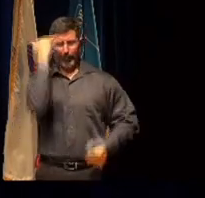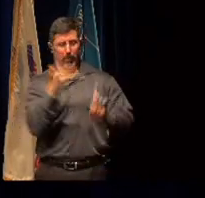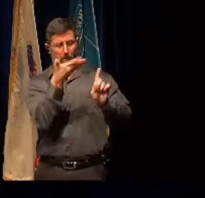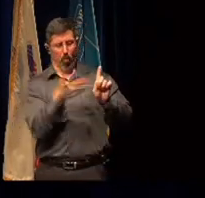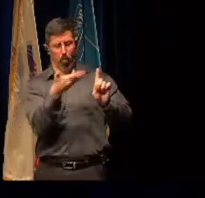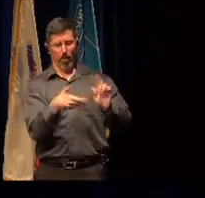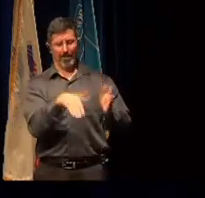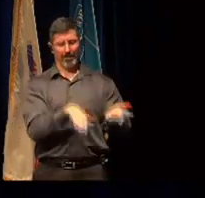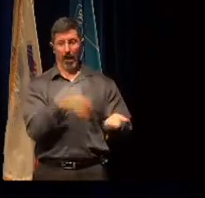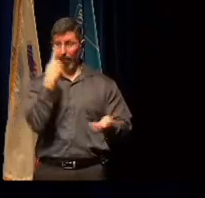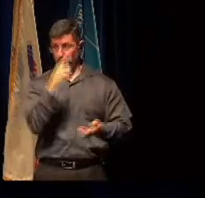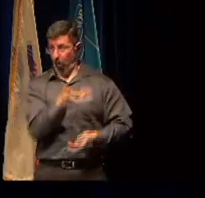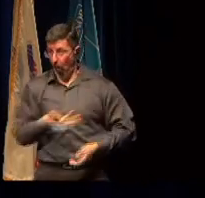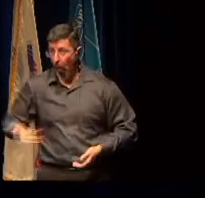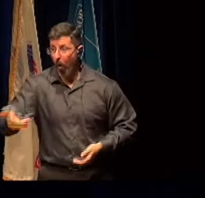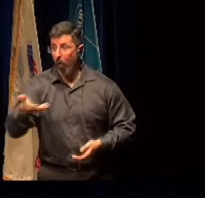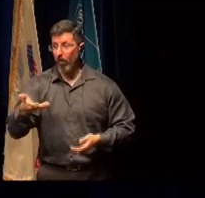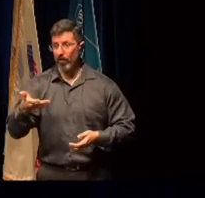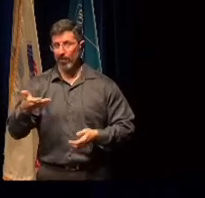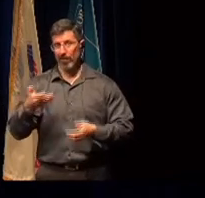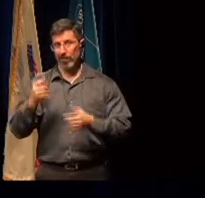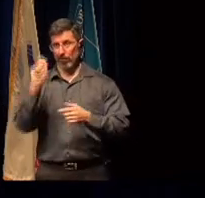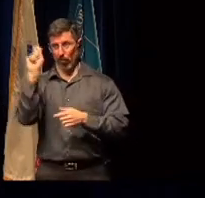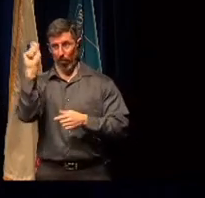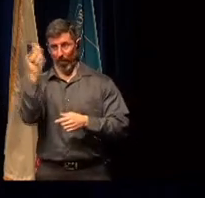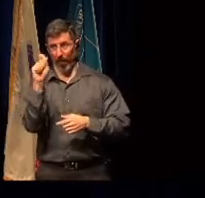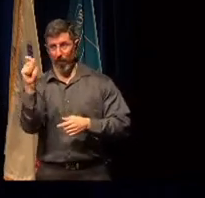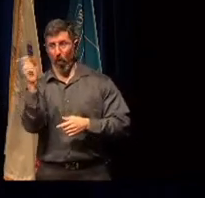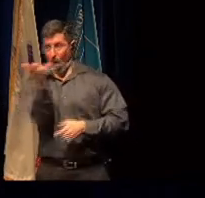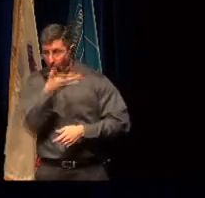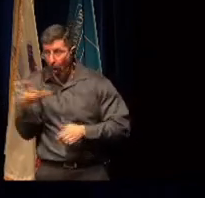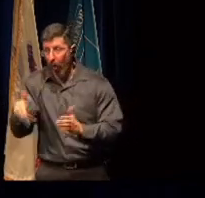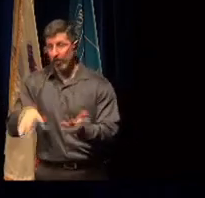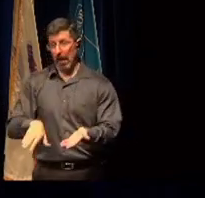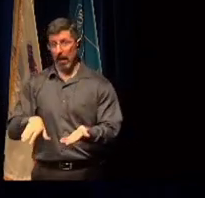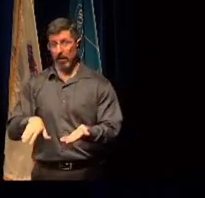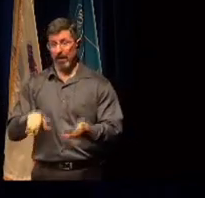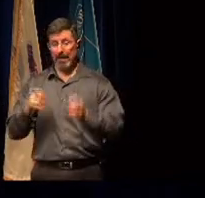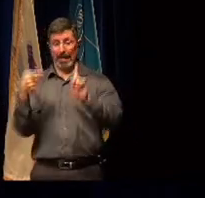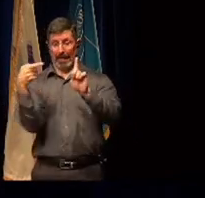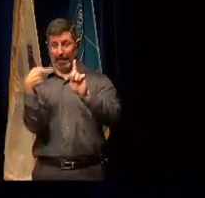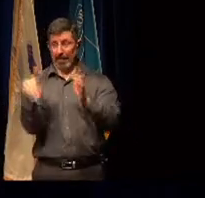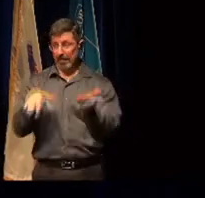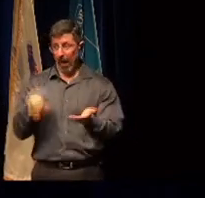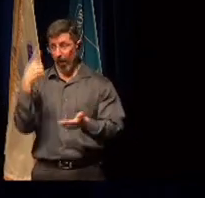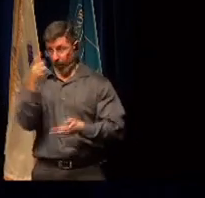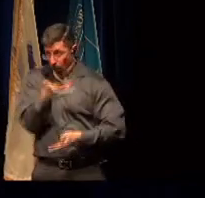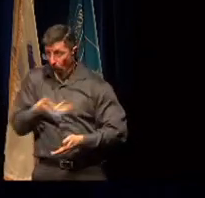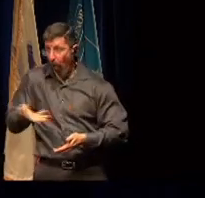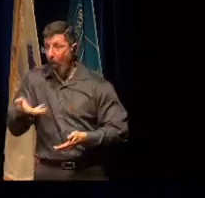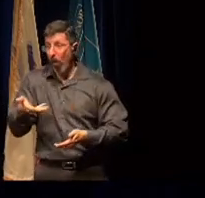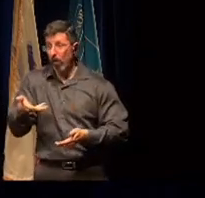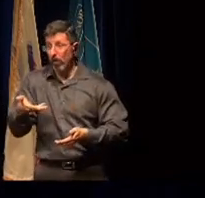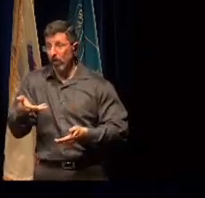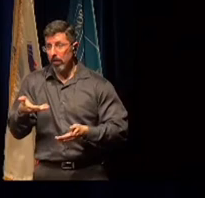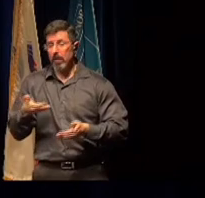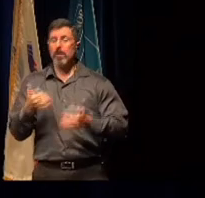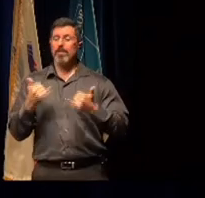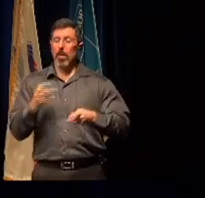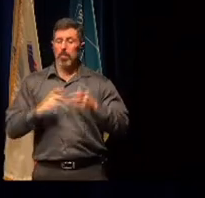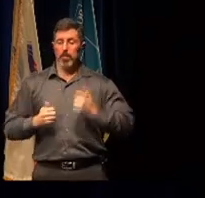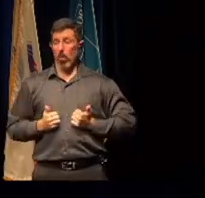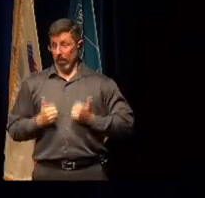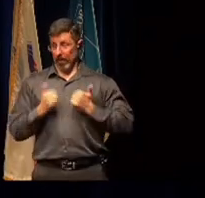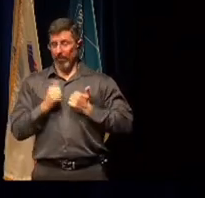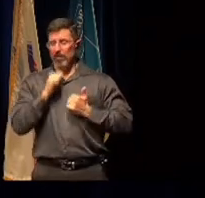all, and therefore all died. And he died for all, that those who live should no longer live for themselves, but